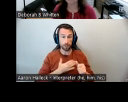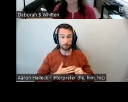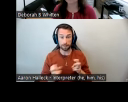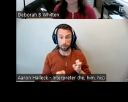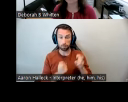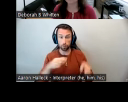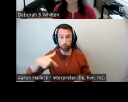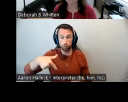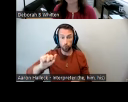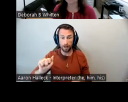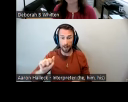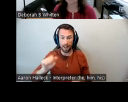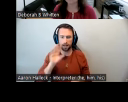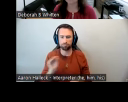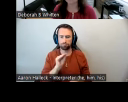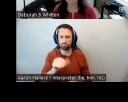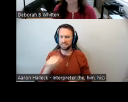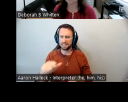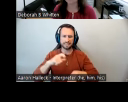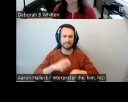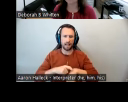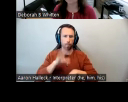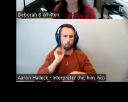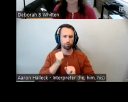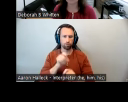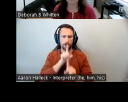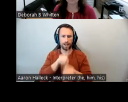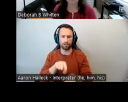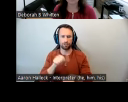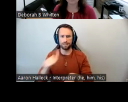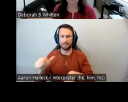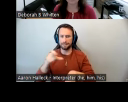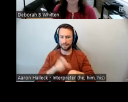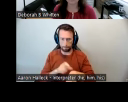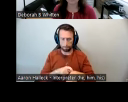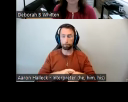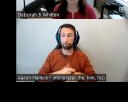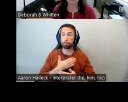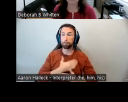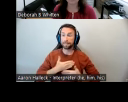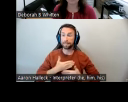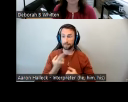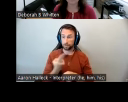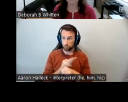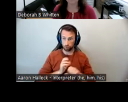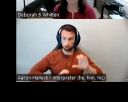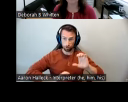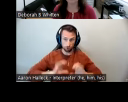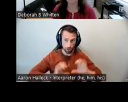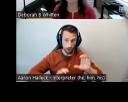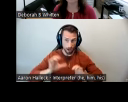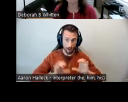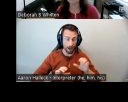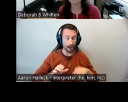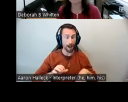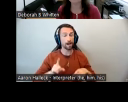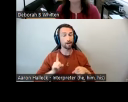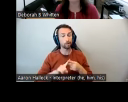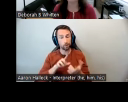any time, but we'll get to them at the end. Use the chat to talk to each other. We encourage conversation, the best way to learn and network with each other.